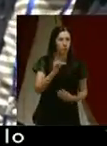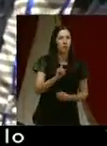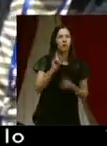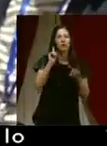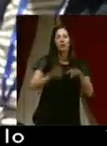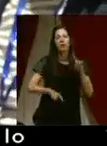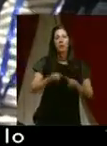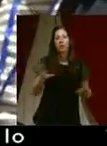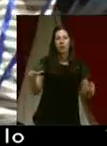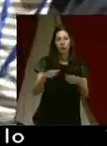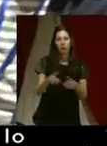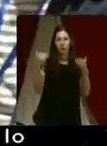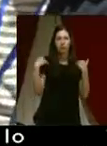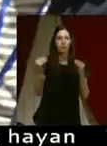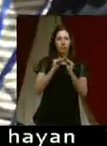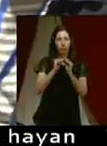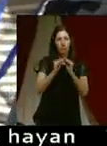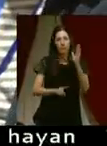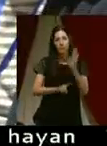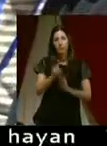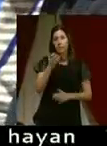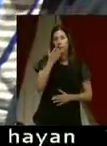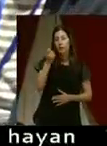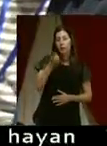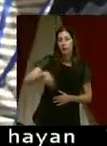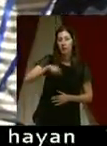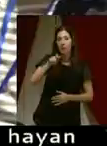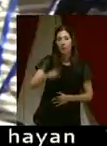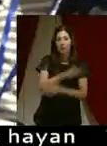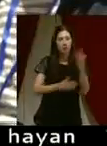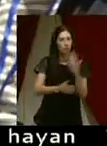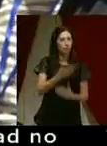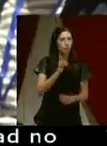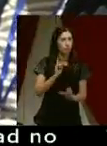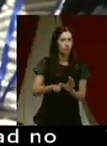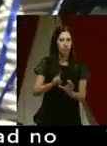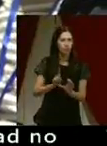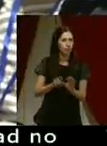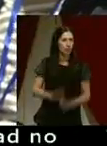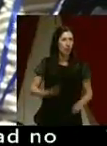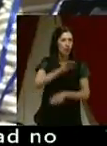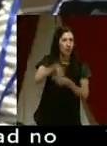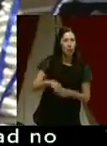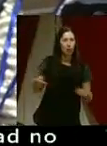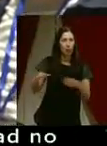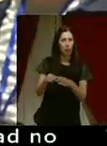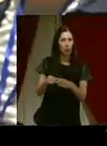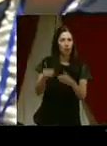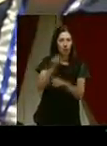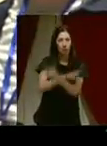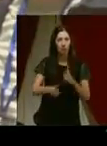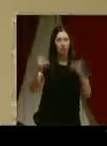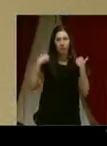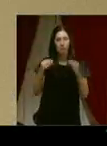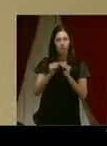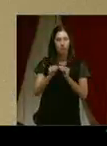with this, I think that depends on the developers' community. So if people with a disability are